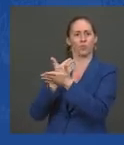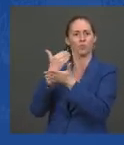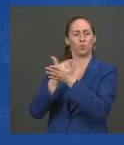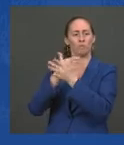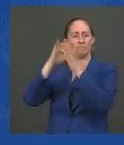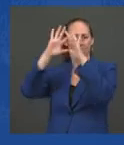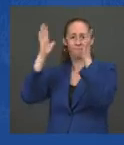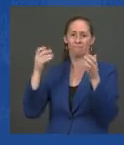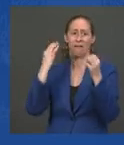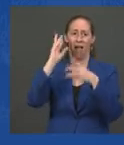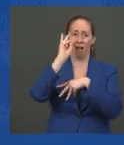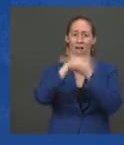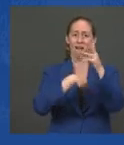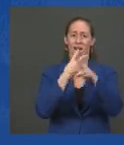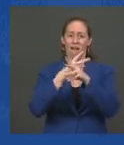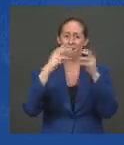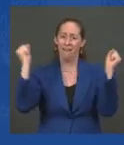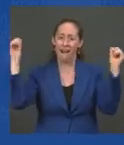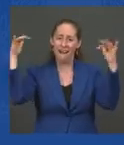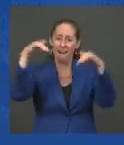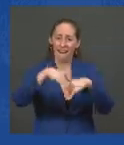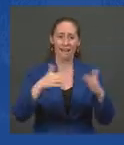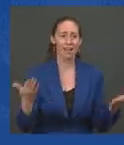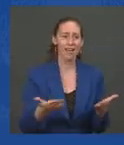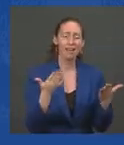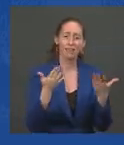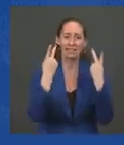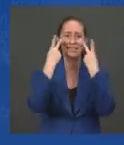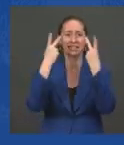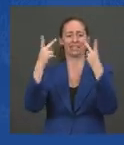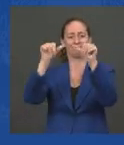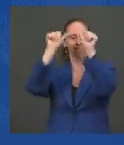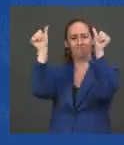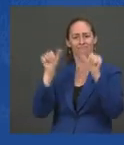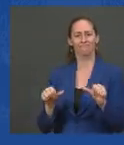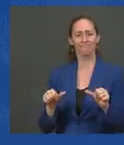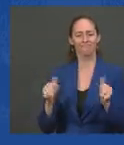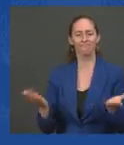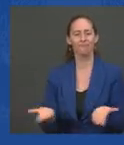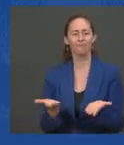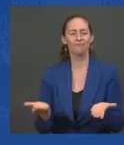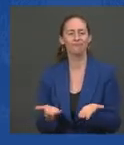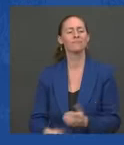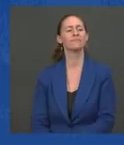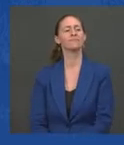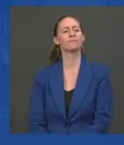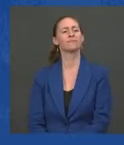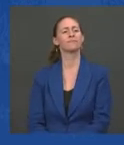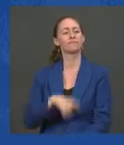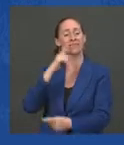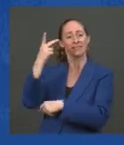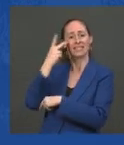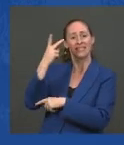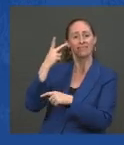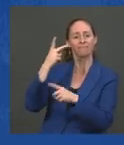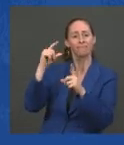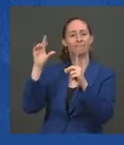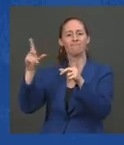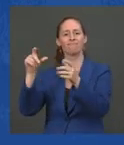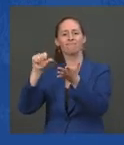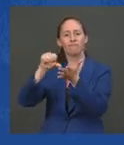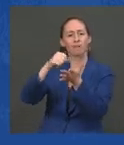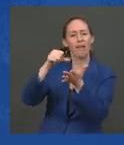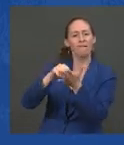world have come to this very place. The words that are etched in these